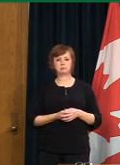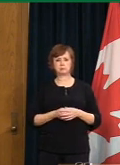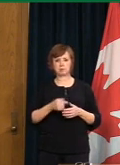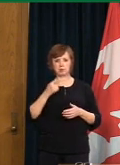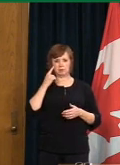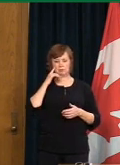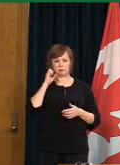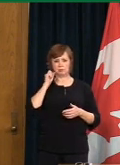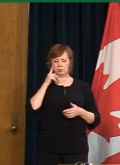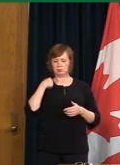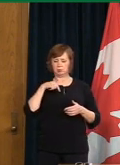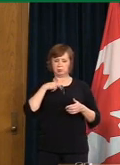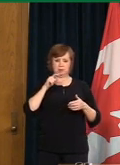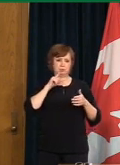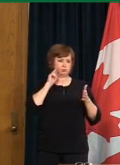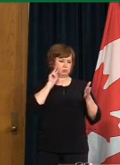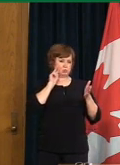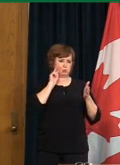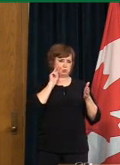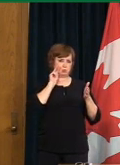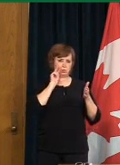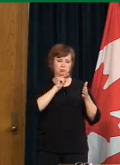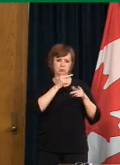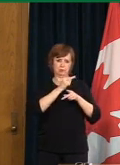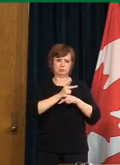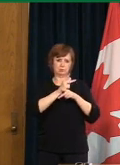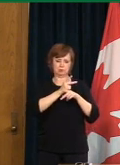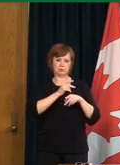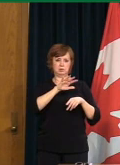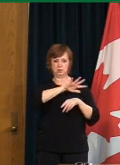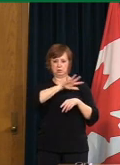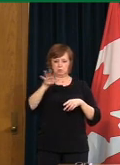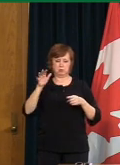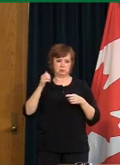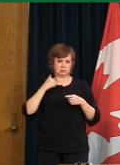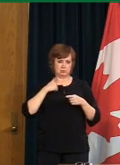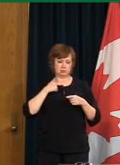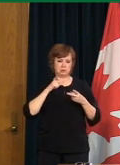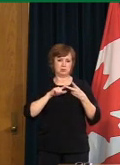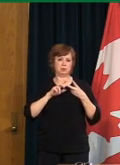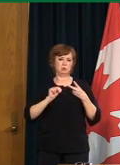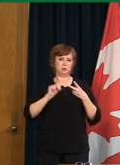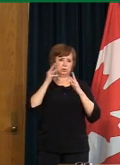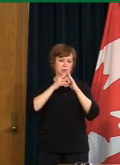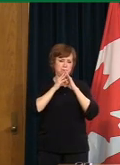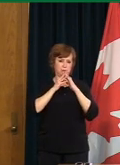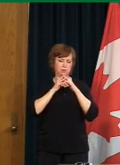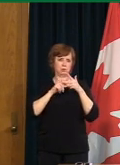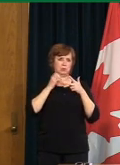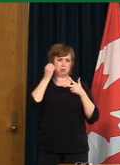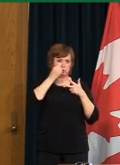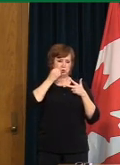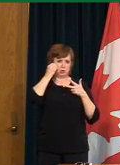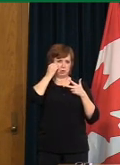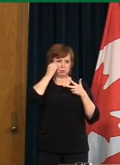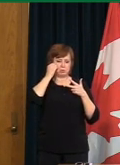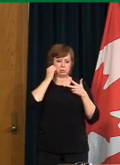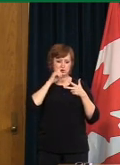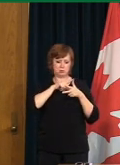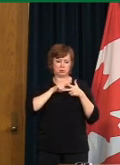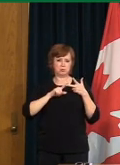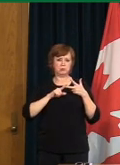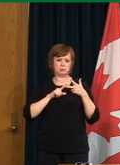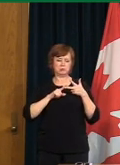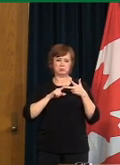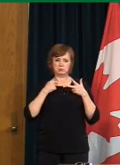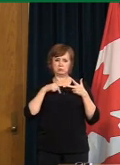are monitoring closely, as are our colleagues throughout Canada and throughout North America, Europe, where we are